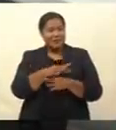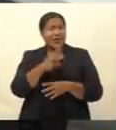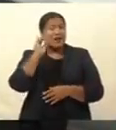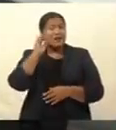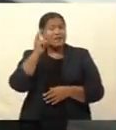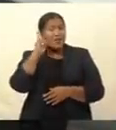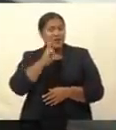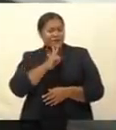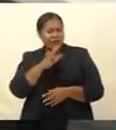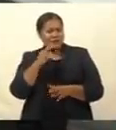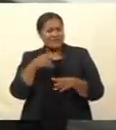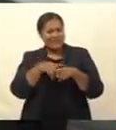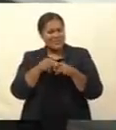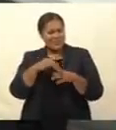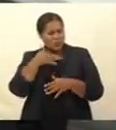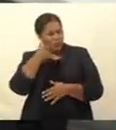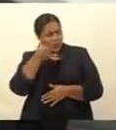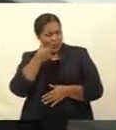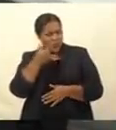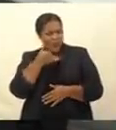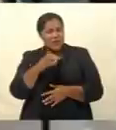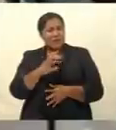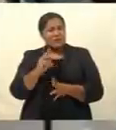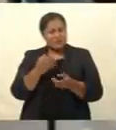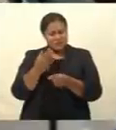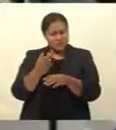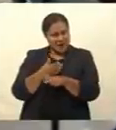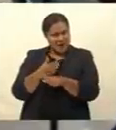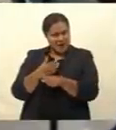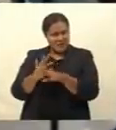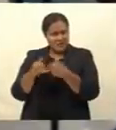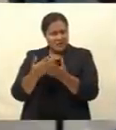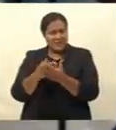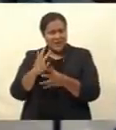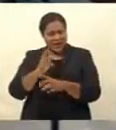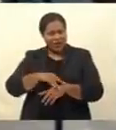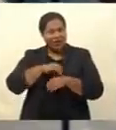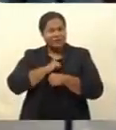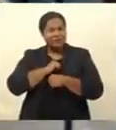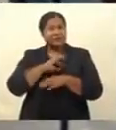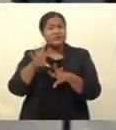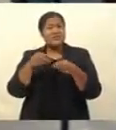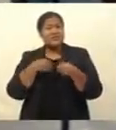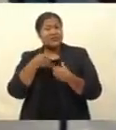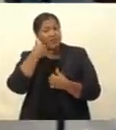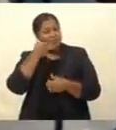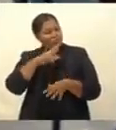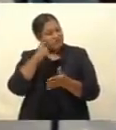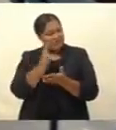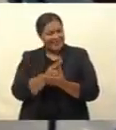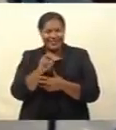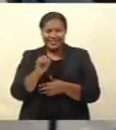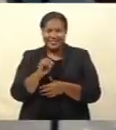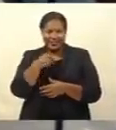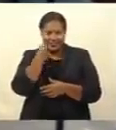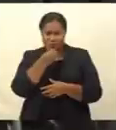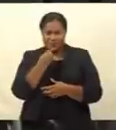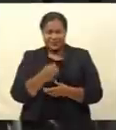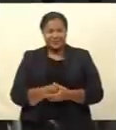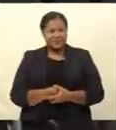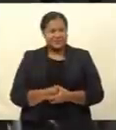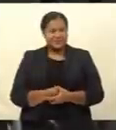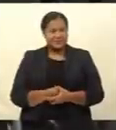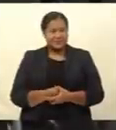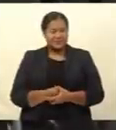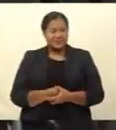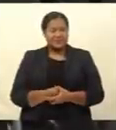says they work to fix any issues they had and are confident they will be able to take calls from those who are in need of assistance.